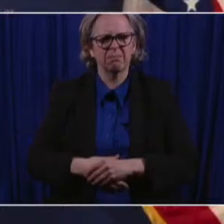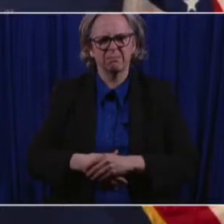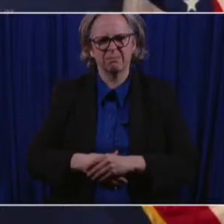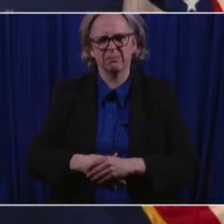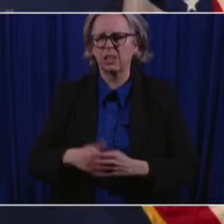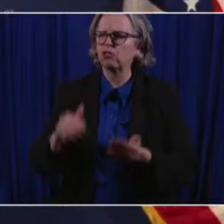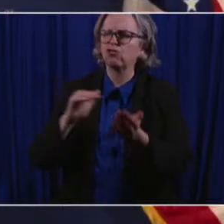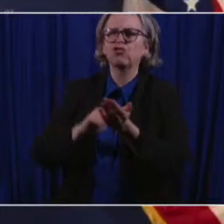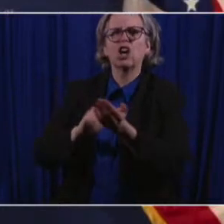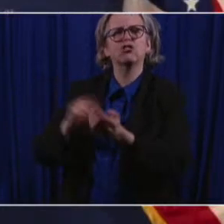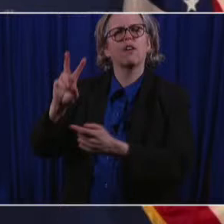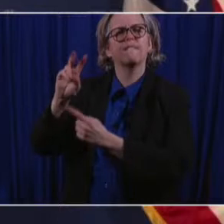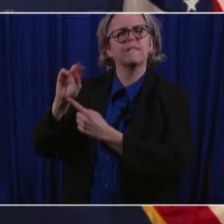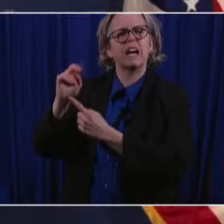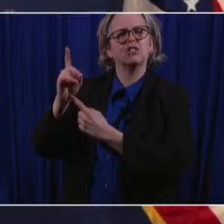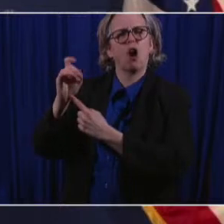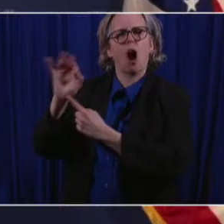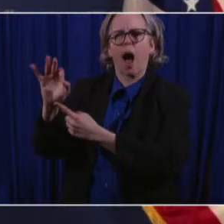few minutes.